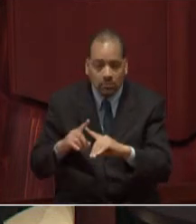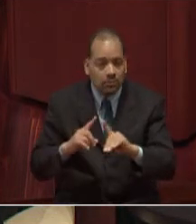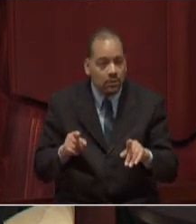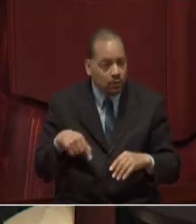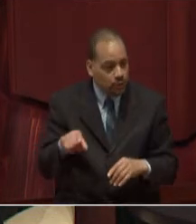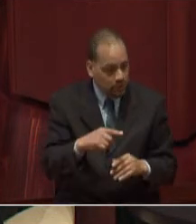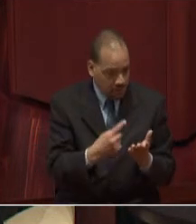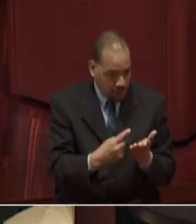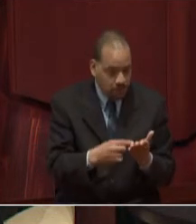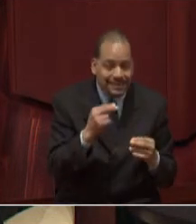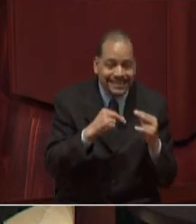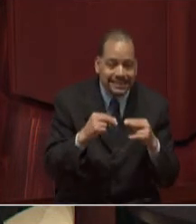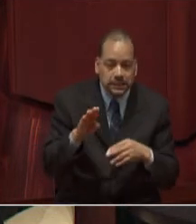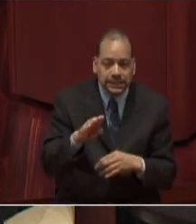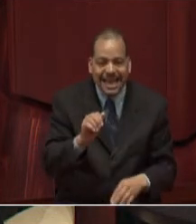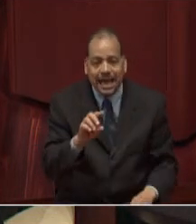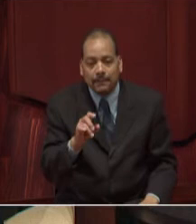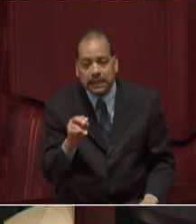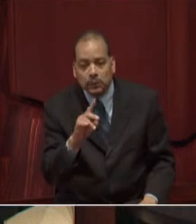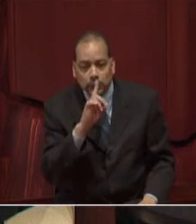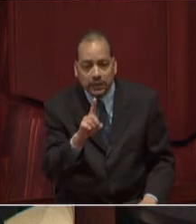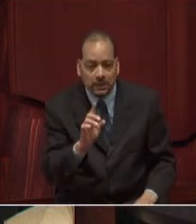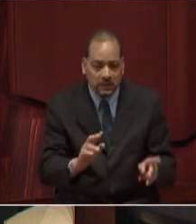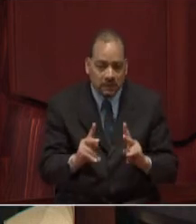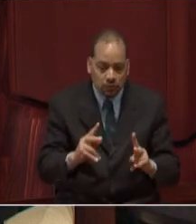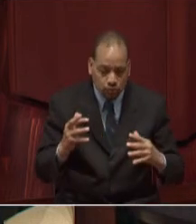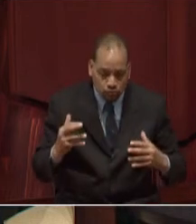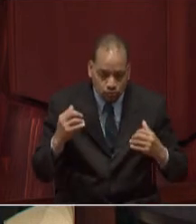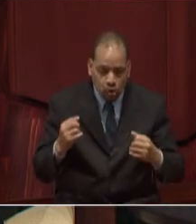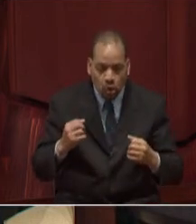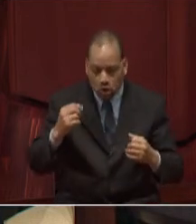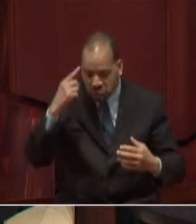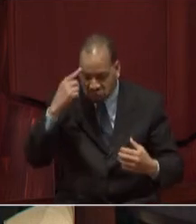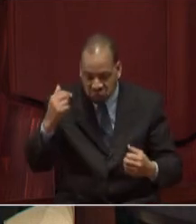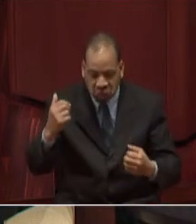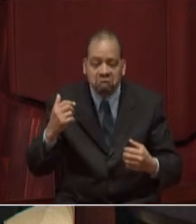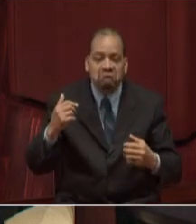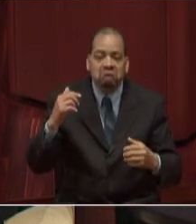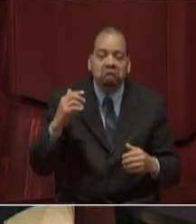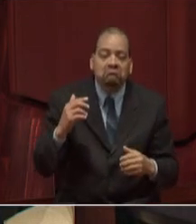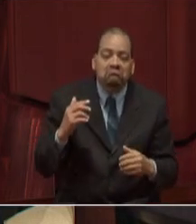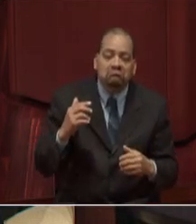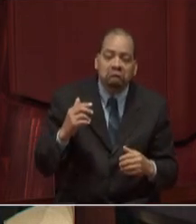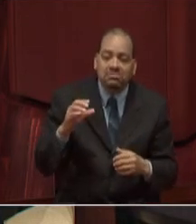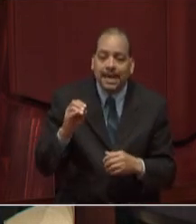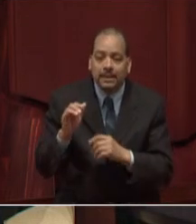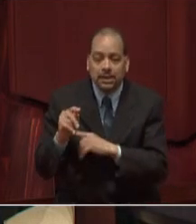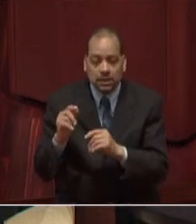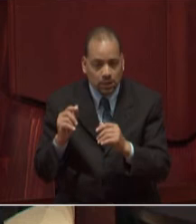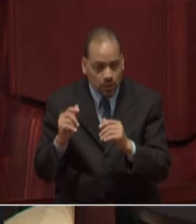administration, were very, very strong-willed cabinet officers in the Reagan years who